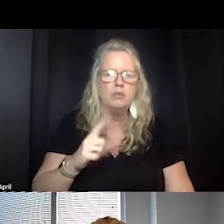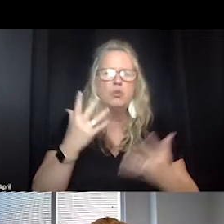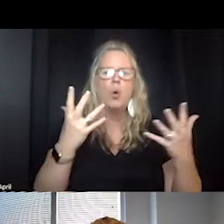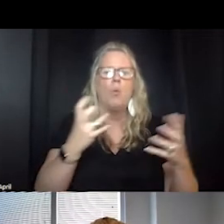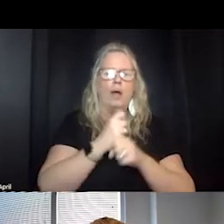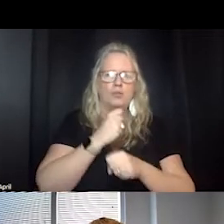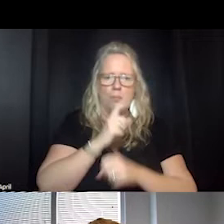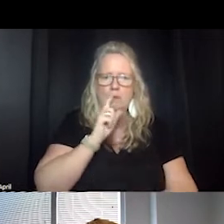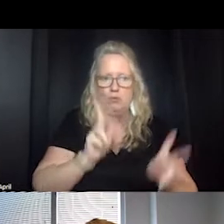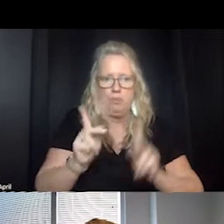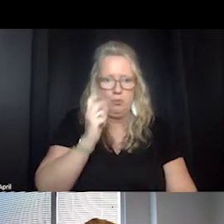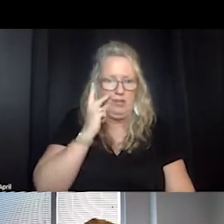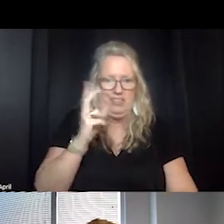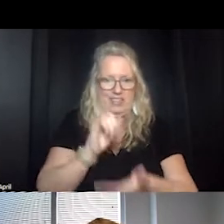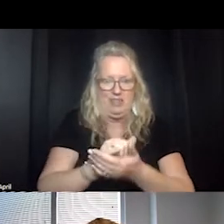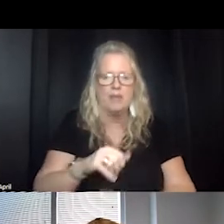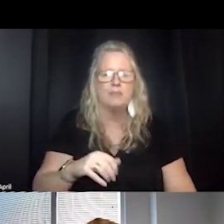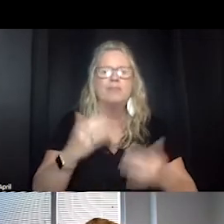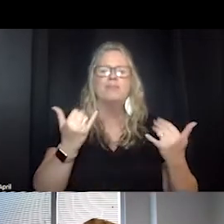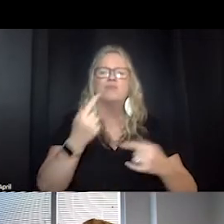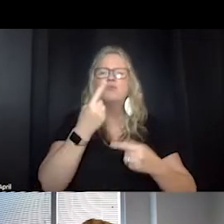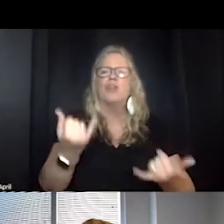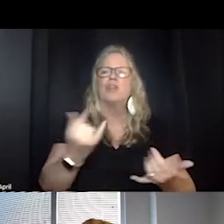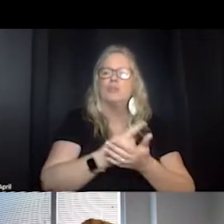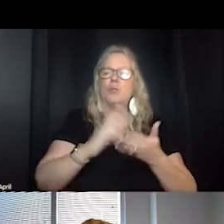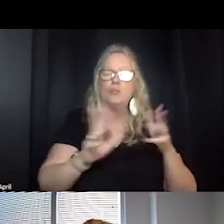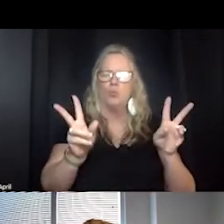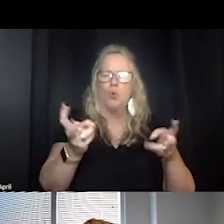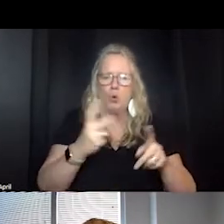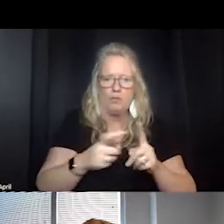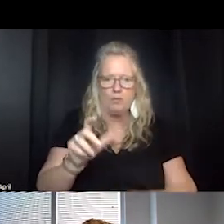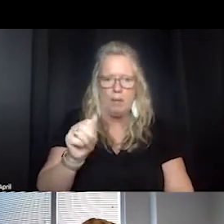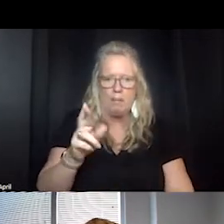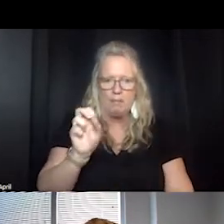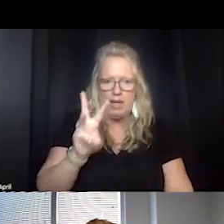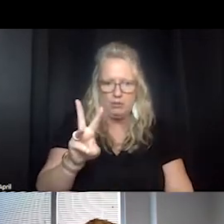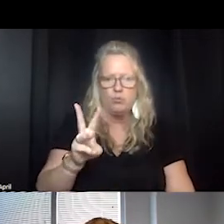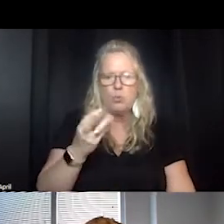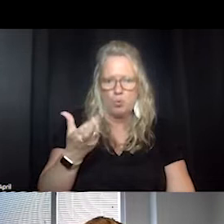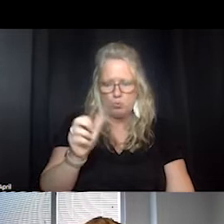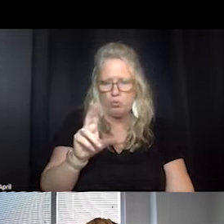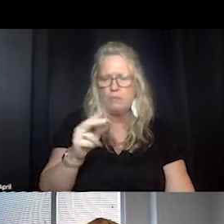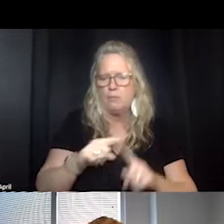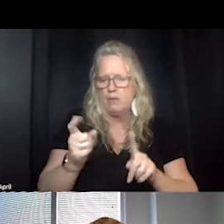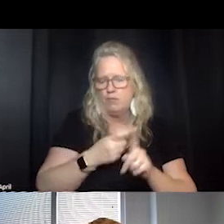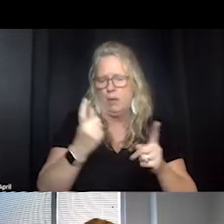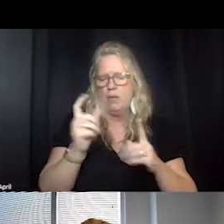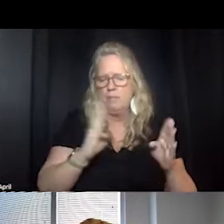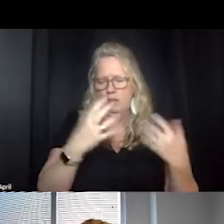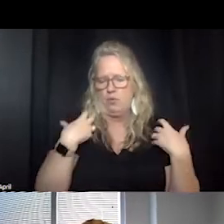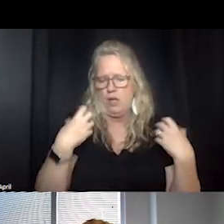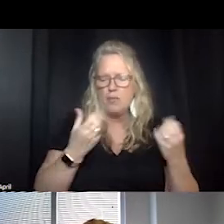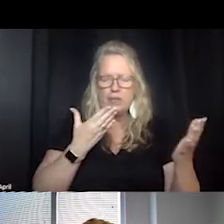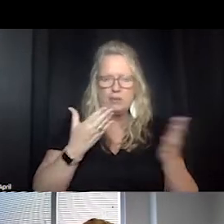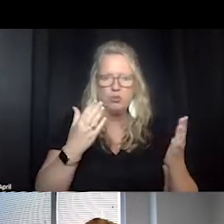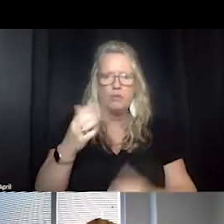sure folks have seen that. Our quote of the week is from Andrew Brown, who's the Commissioner of Behavioral Health Services in Kansas. And the